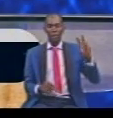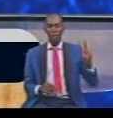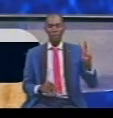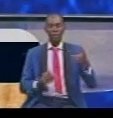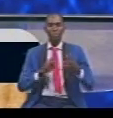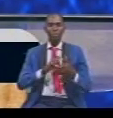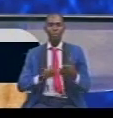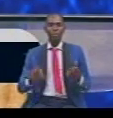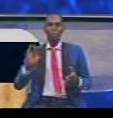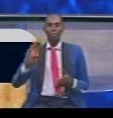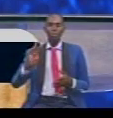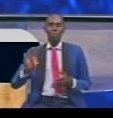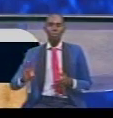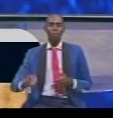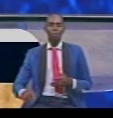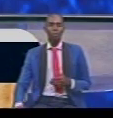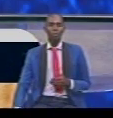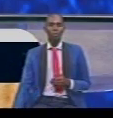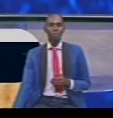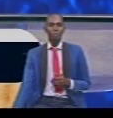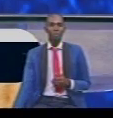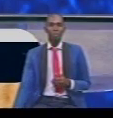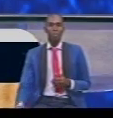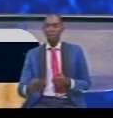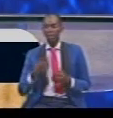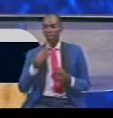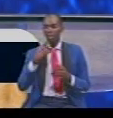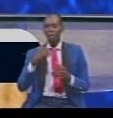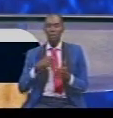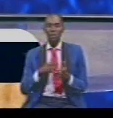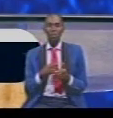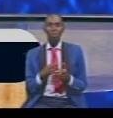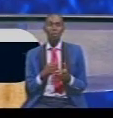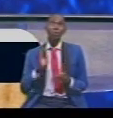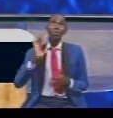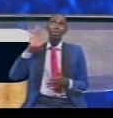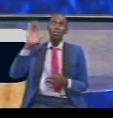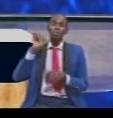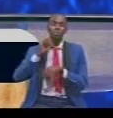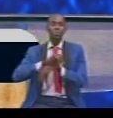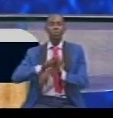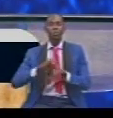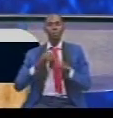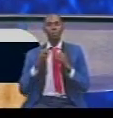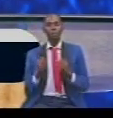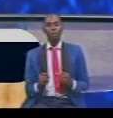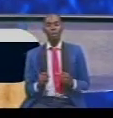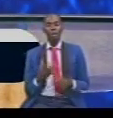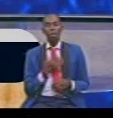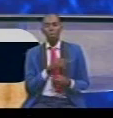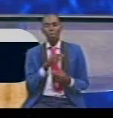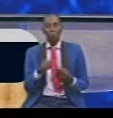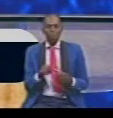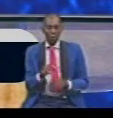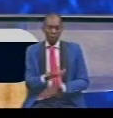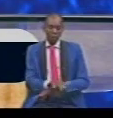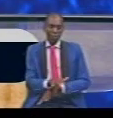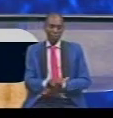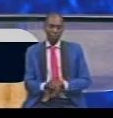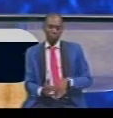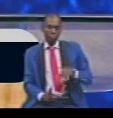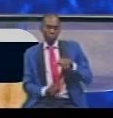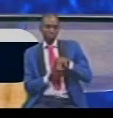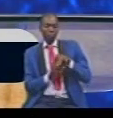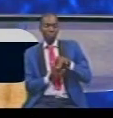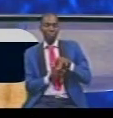verse 47. His prevailing inner power. And when evening was come,